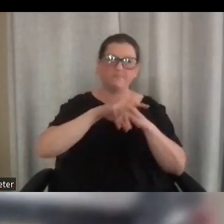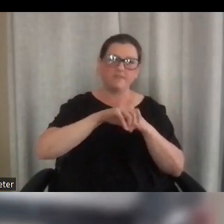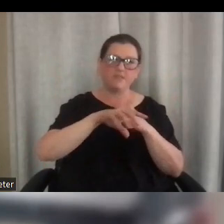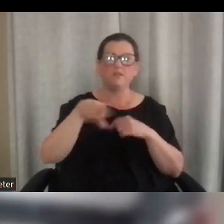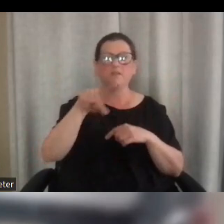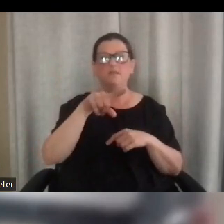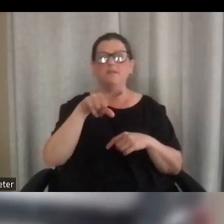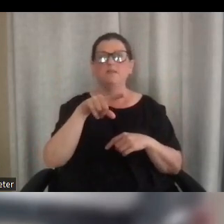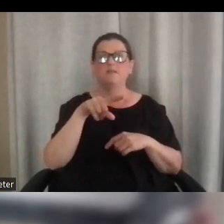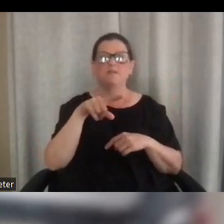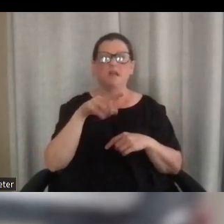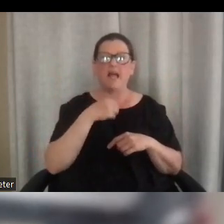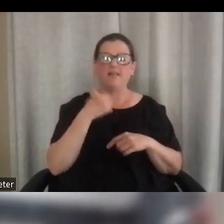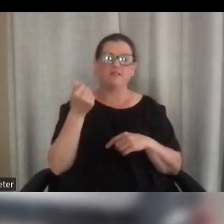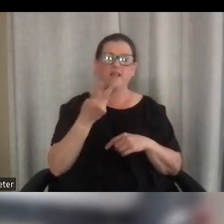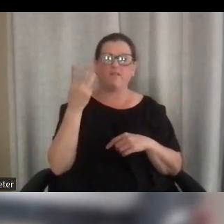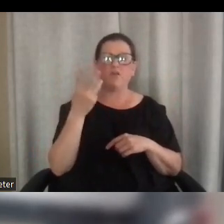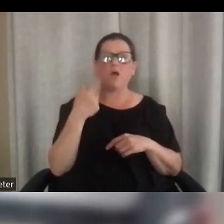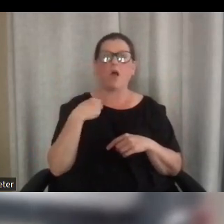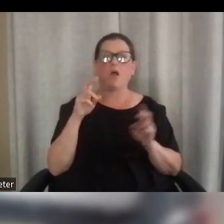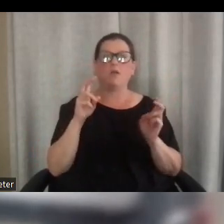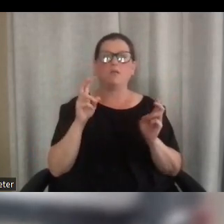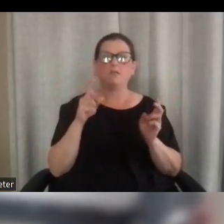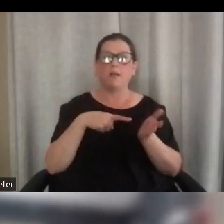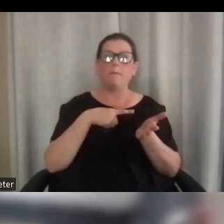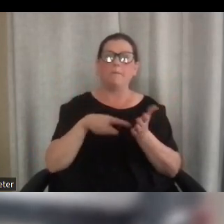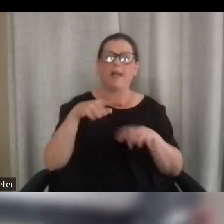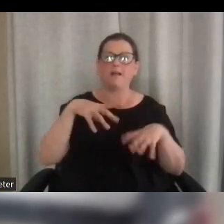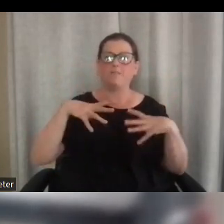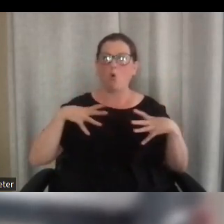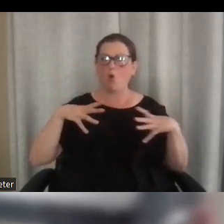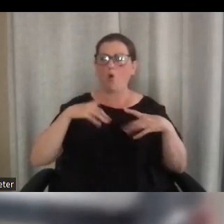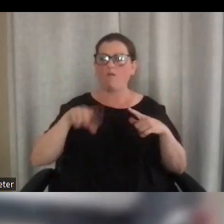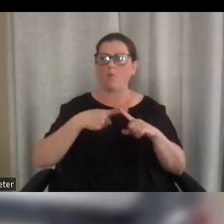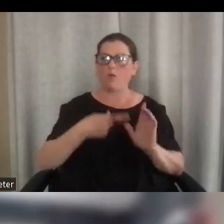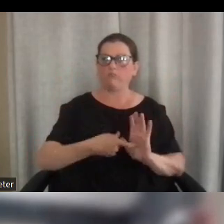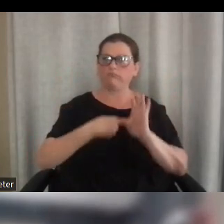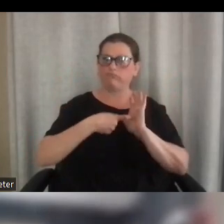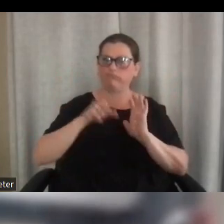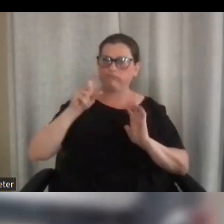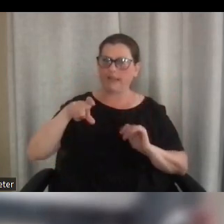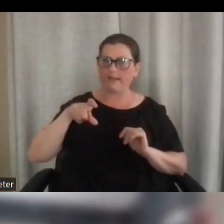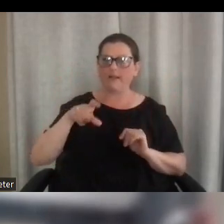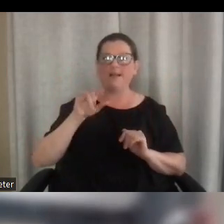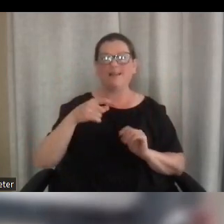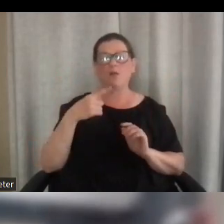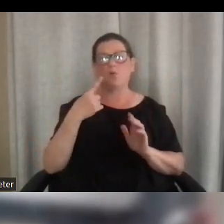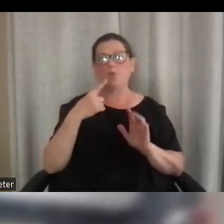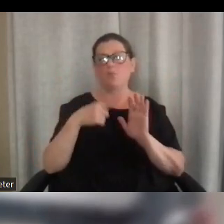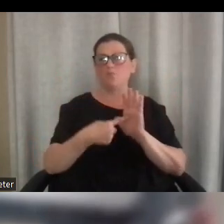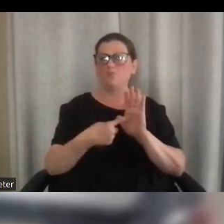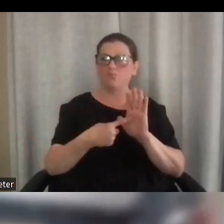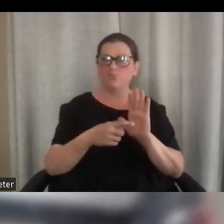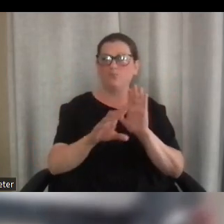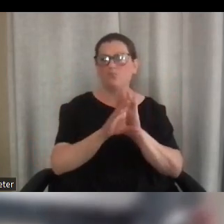images. Our slogan was "Pay time off when you need it most." And our representative images are really important for us. We wanted to make sure